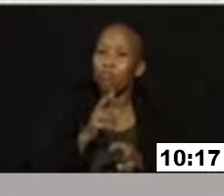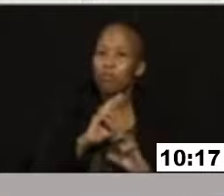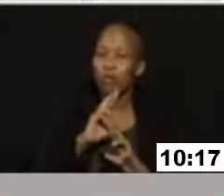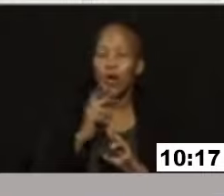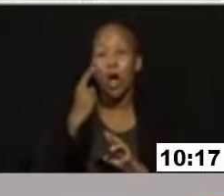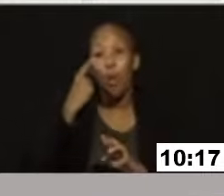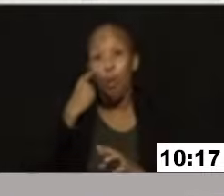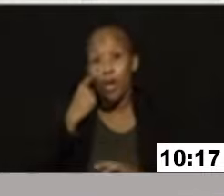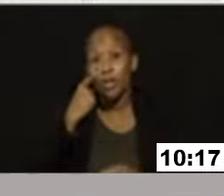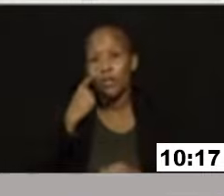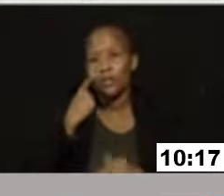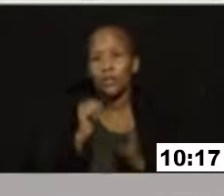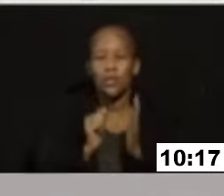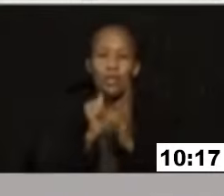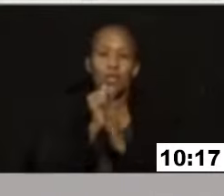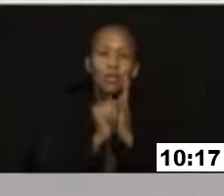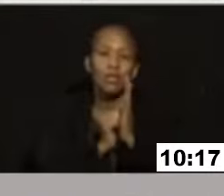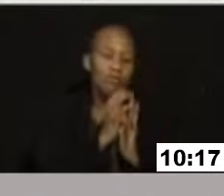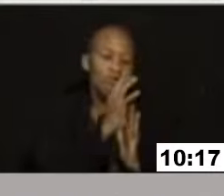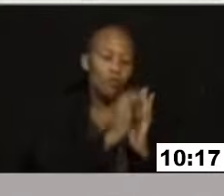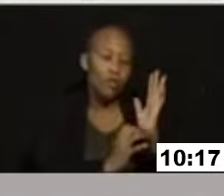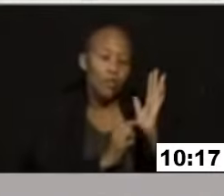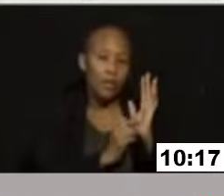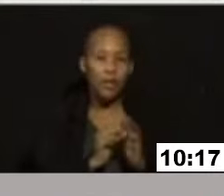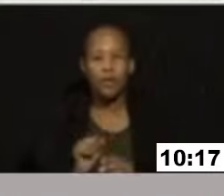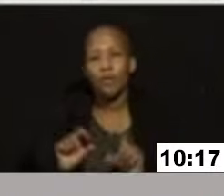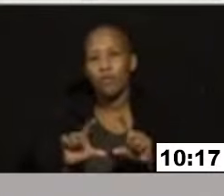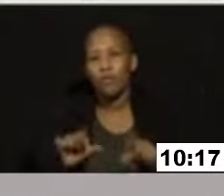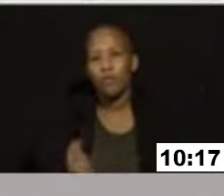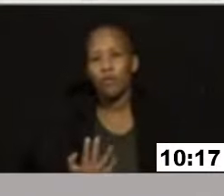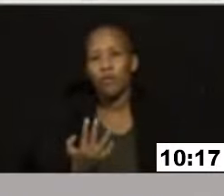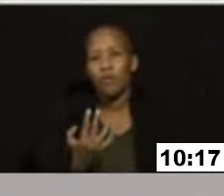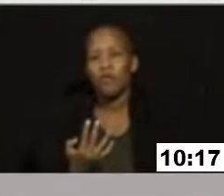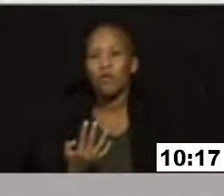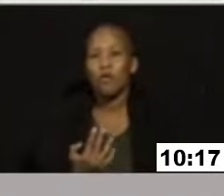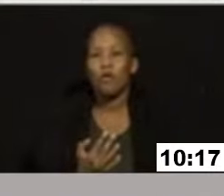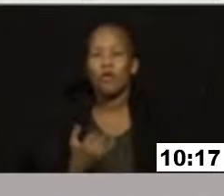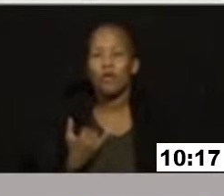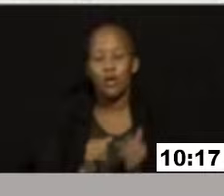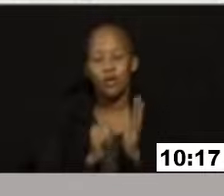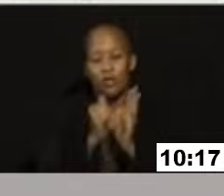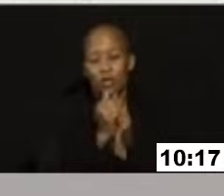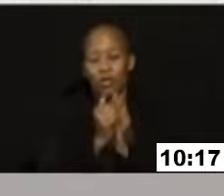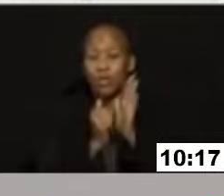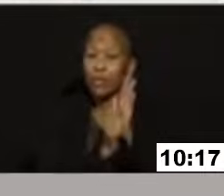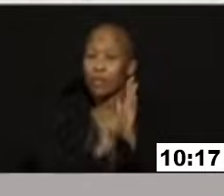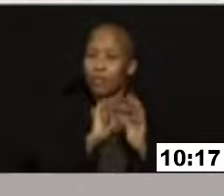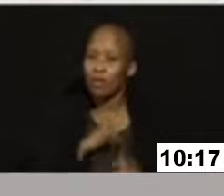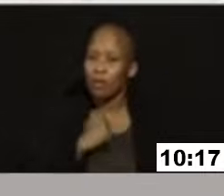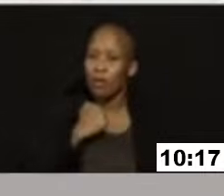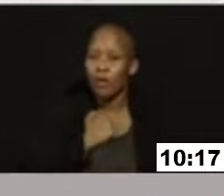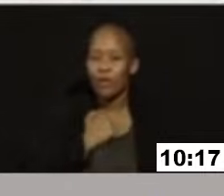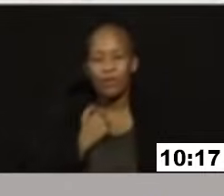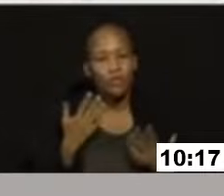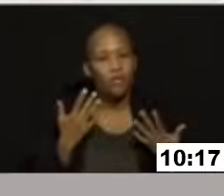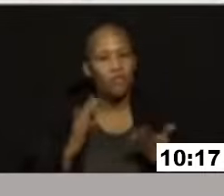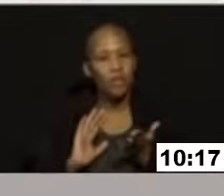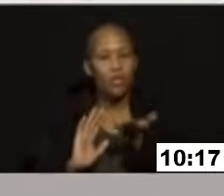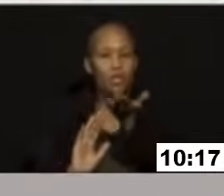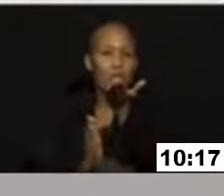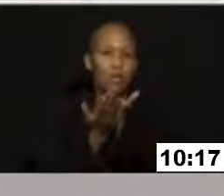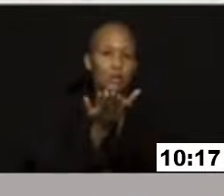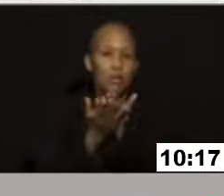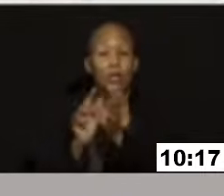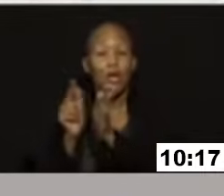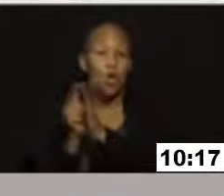it implicates him or her. And paragraph 4, we attach here to our statement, the attorney's statement, not